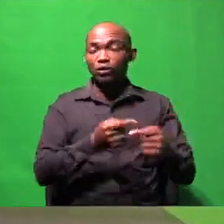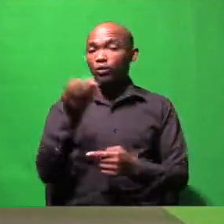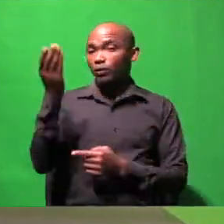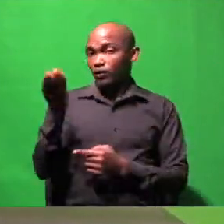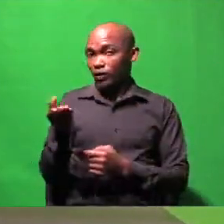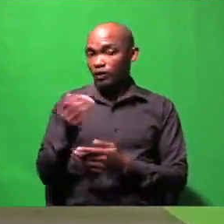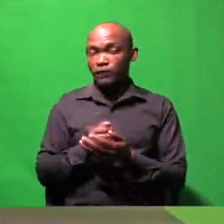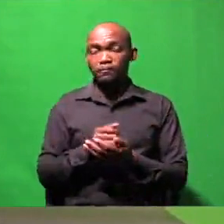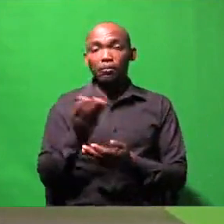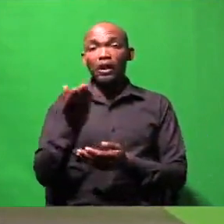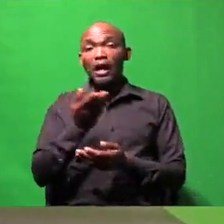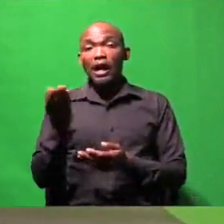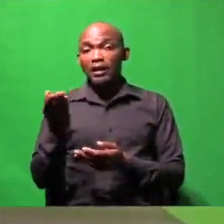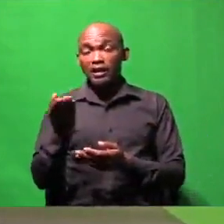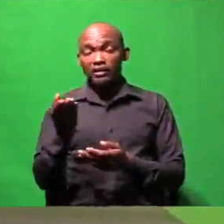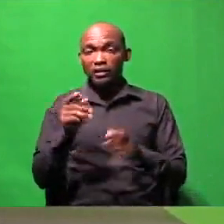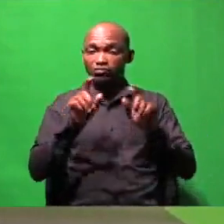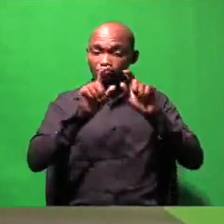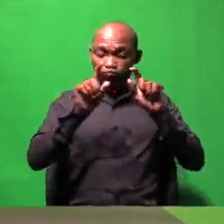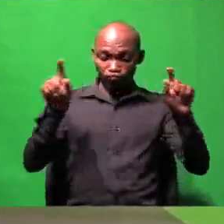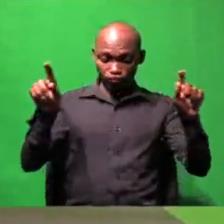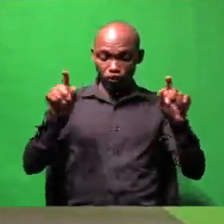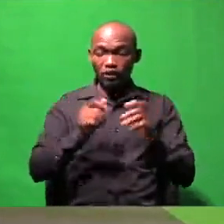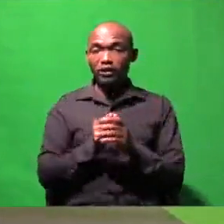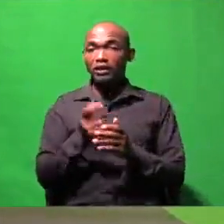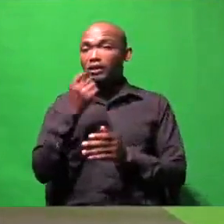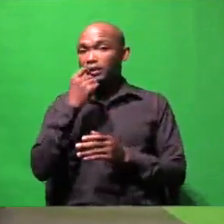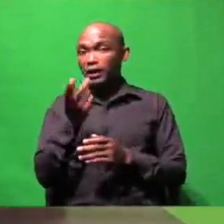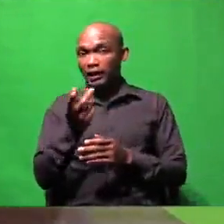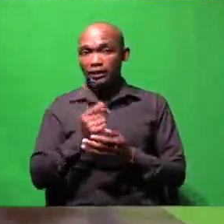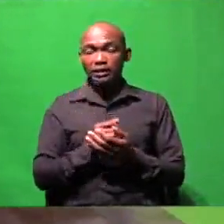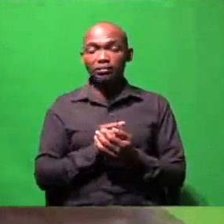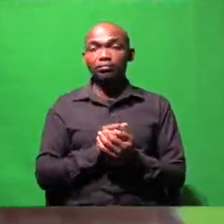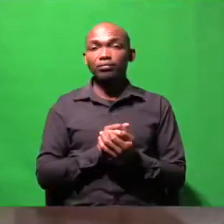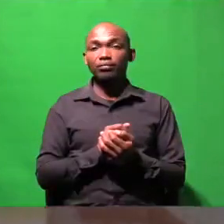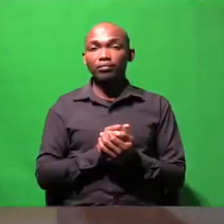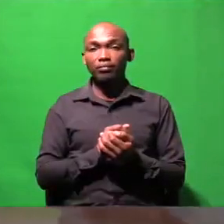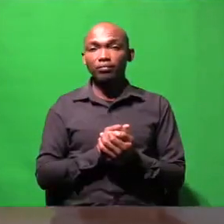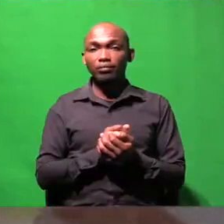We have another postulate. It says